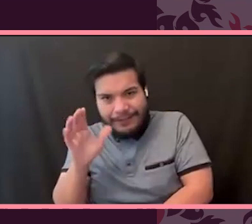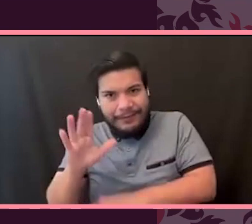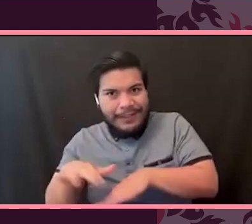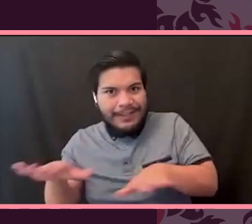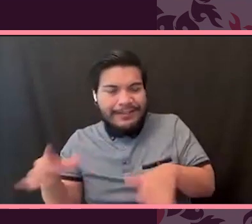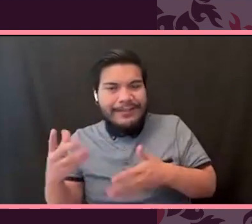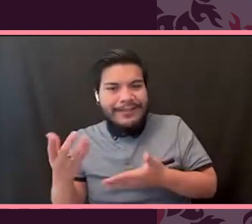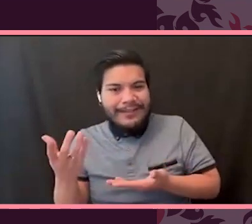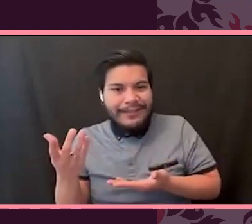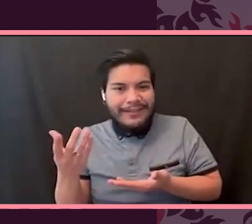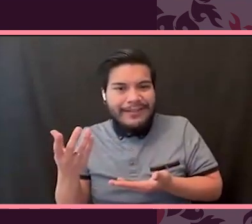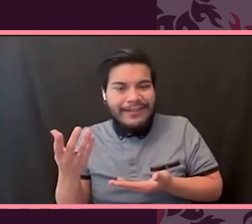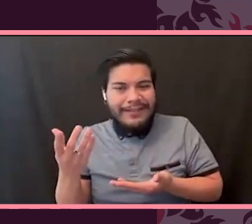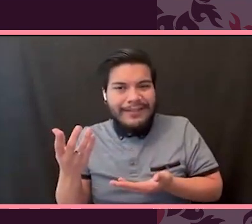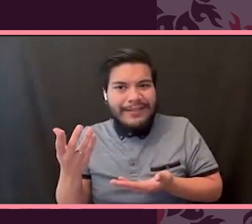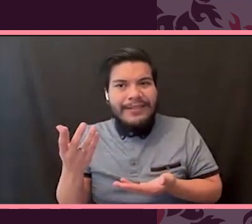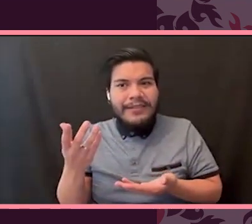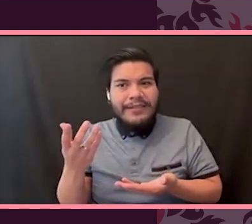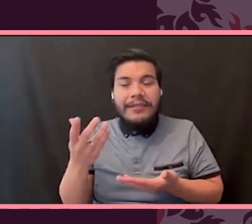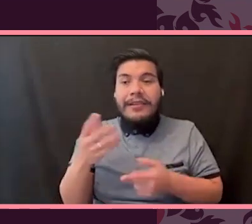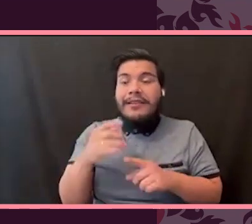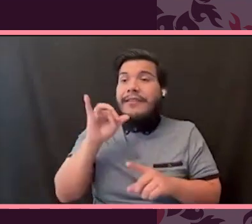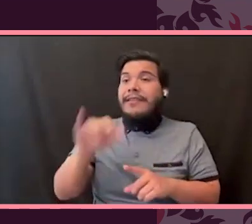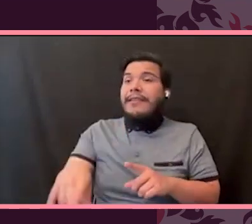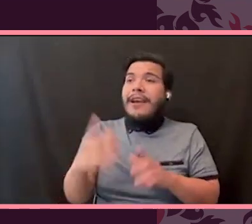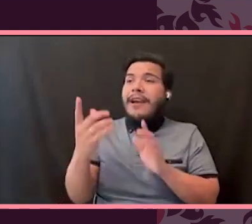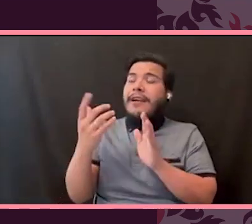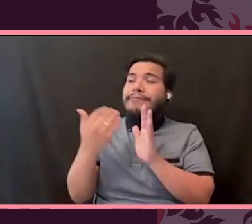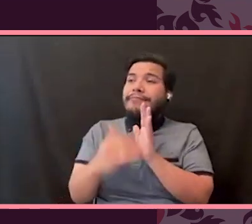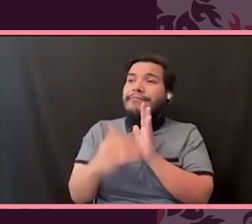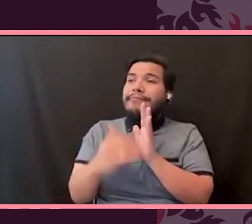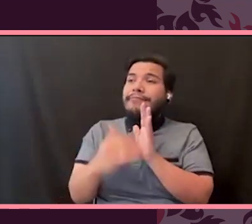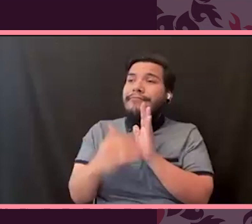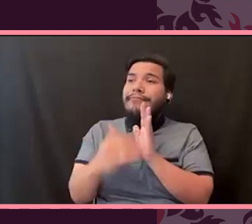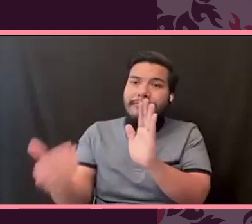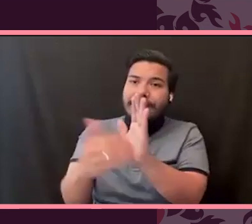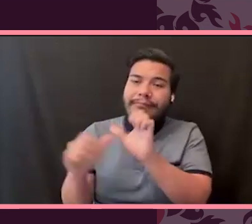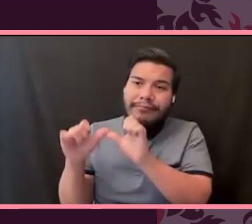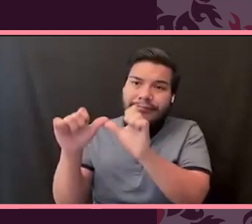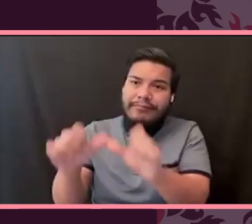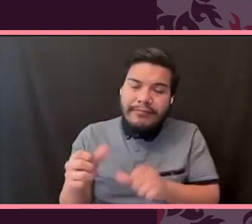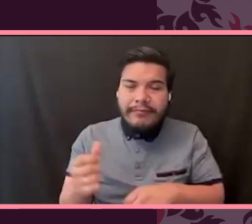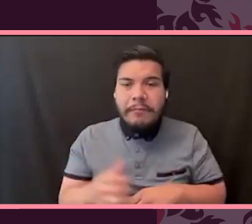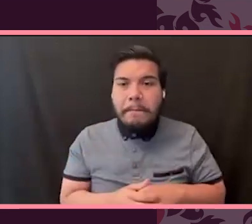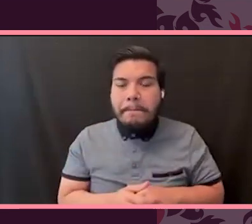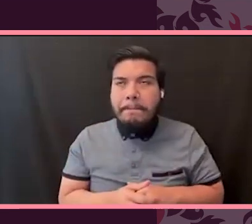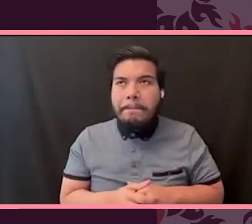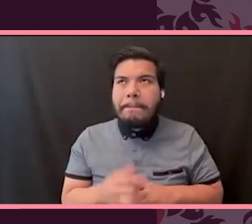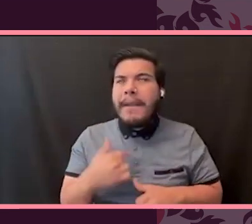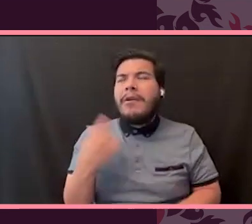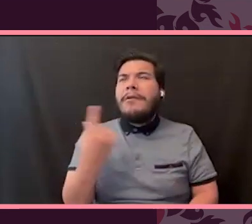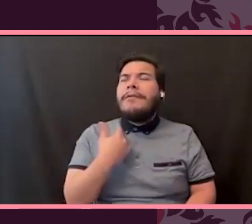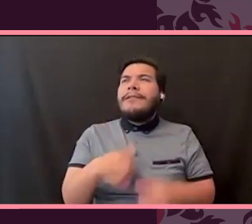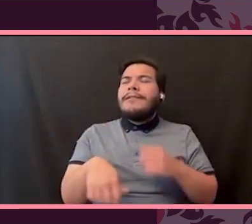And then the cycle just sort of replicates, right? And so I always sort of sit with this question